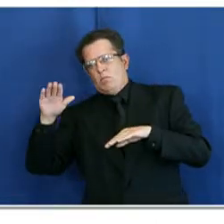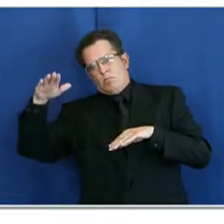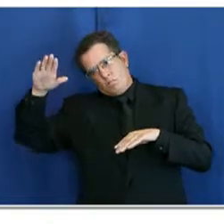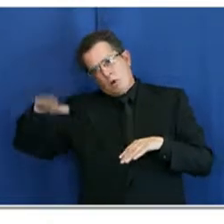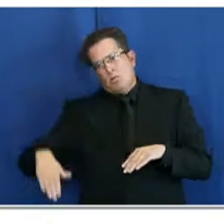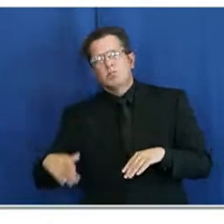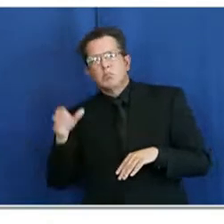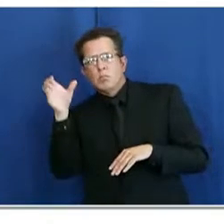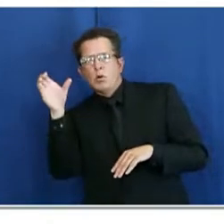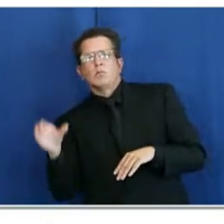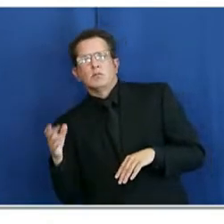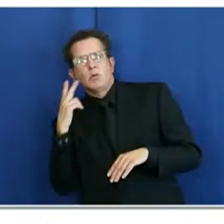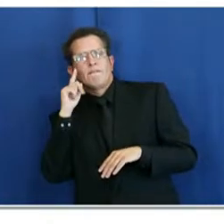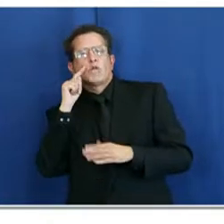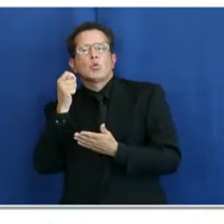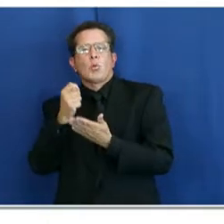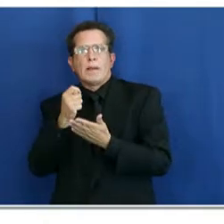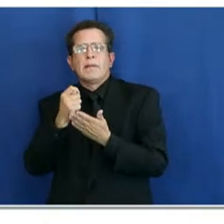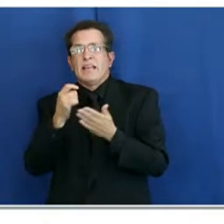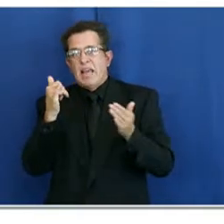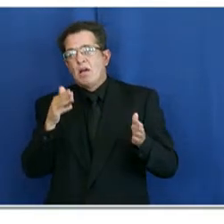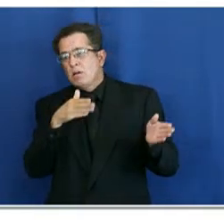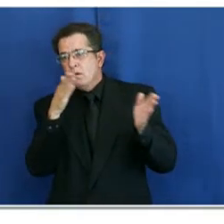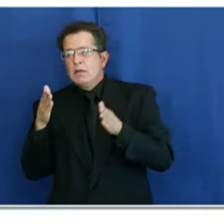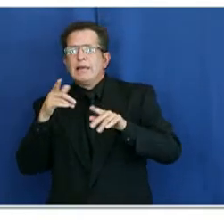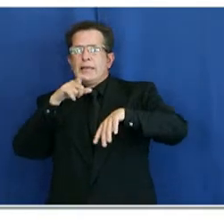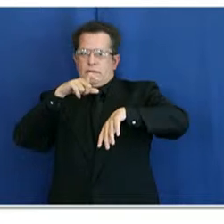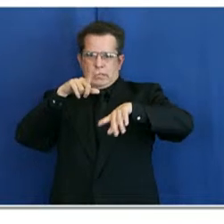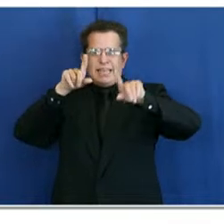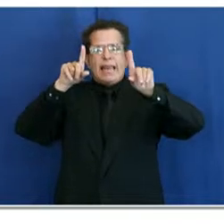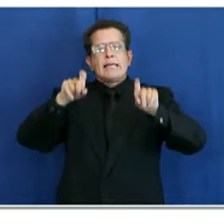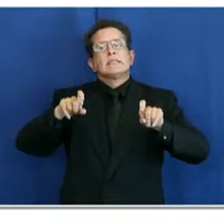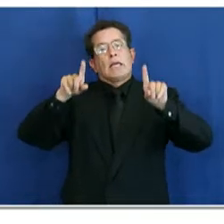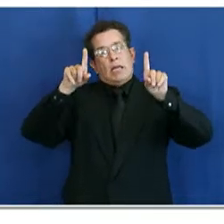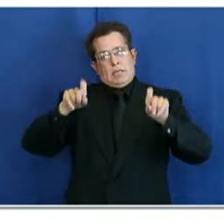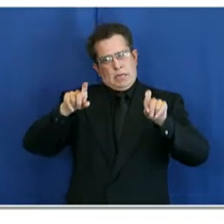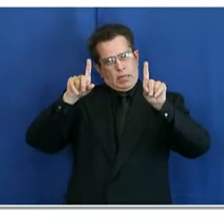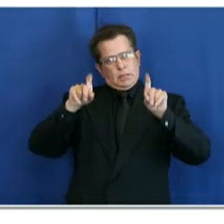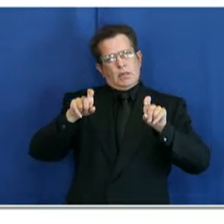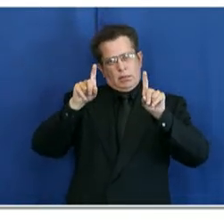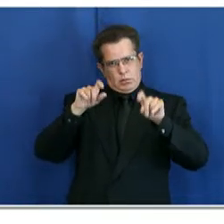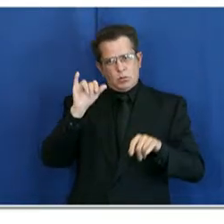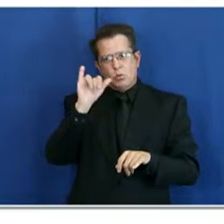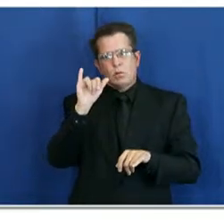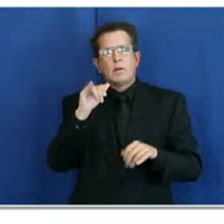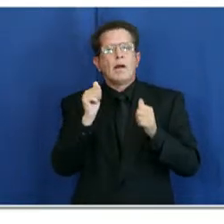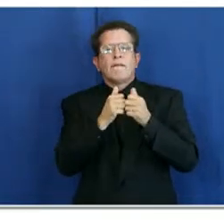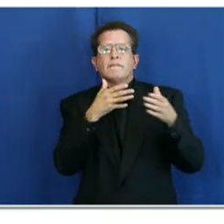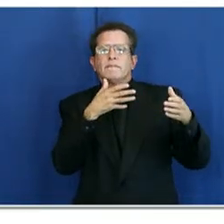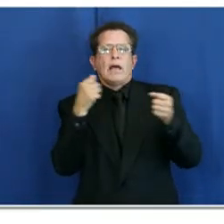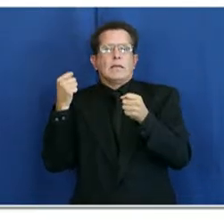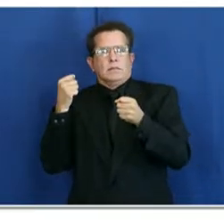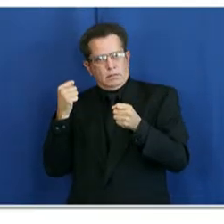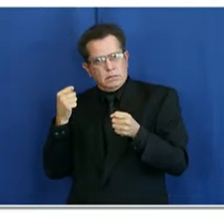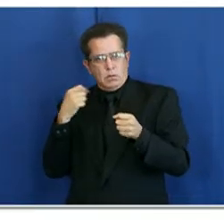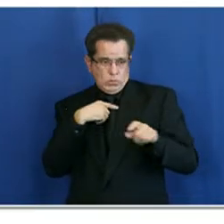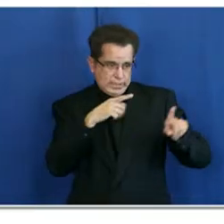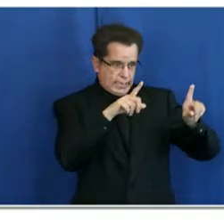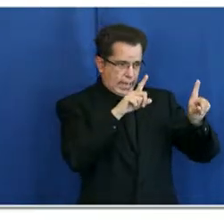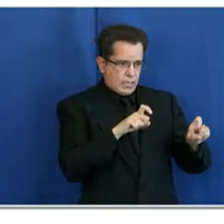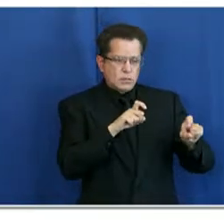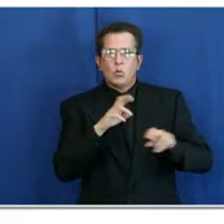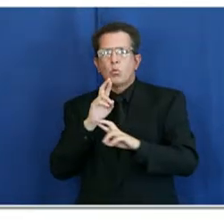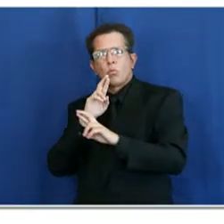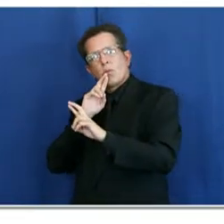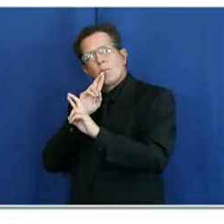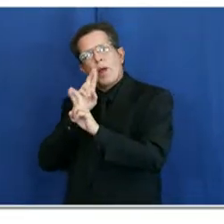next chart we'll look at gives you an update on the testing times. We start sharing this once a week. It is vitally important that we turn around tests rapidly